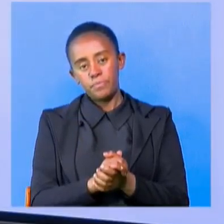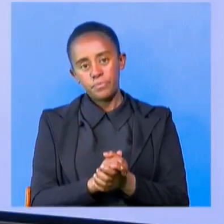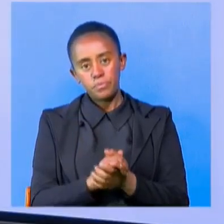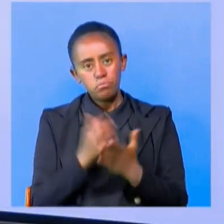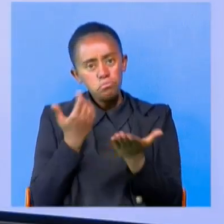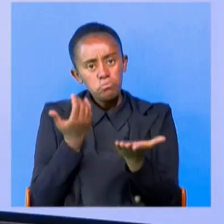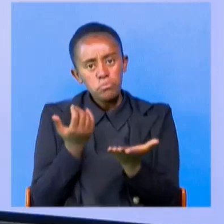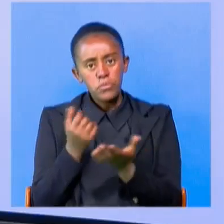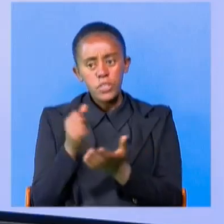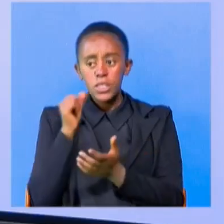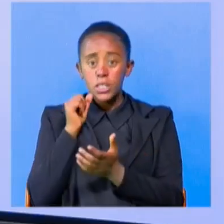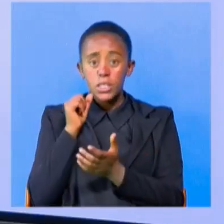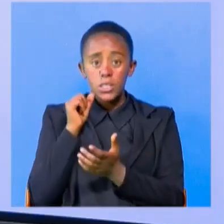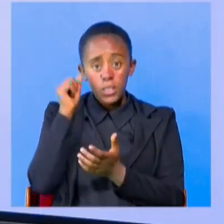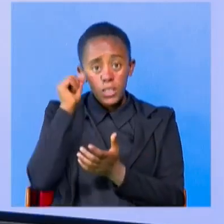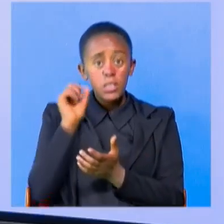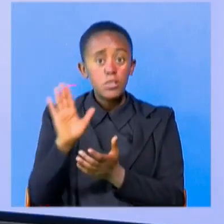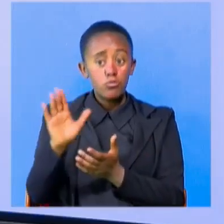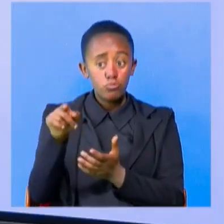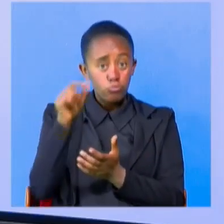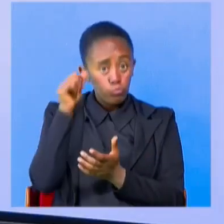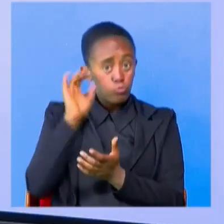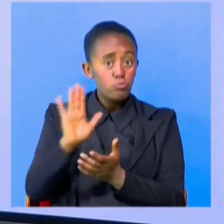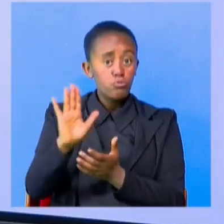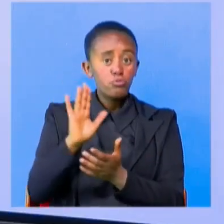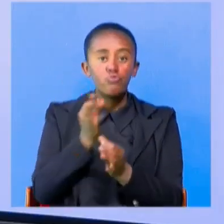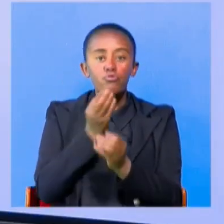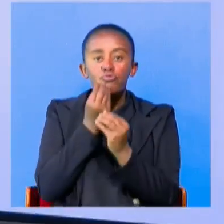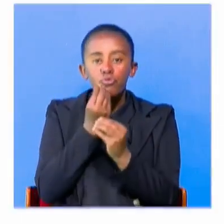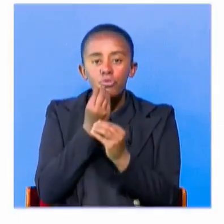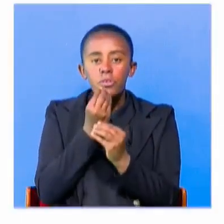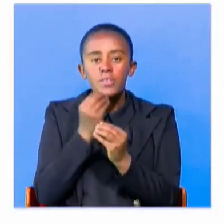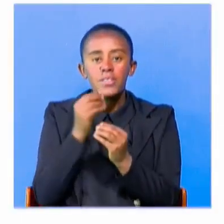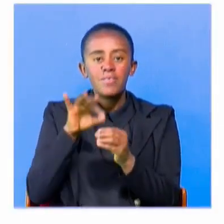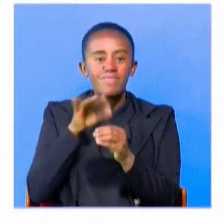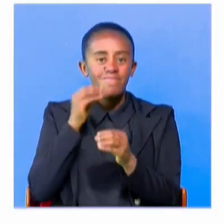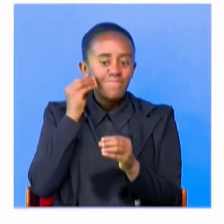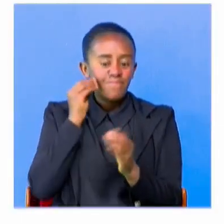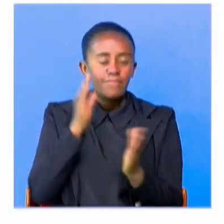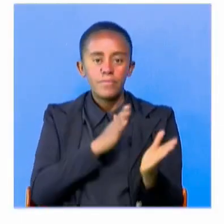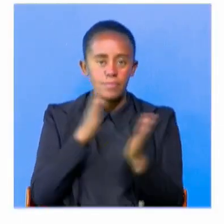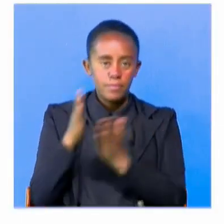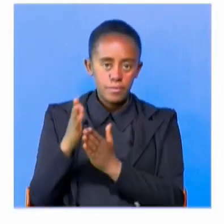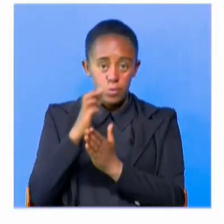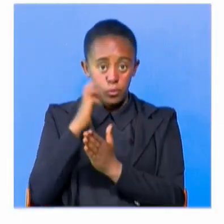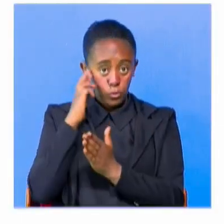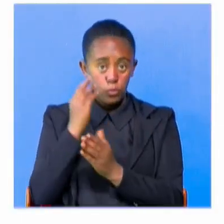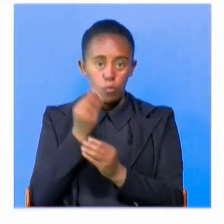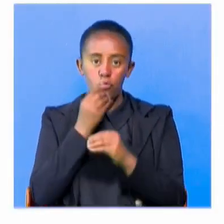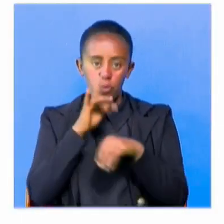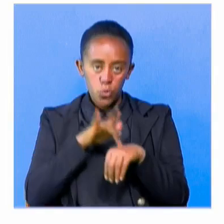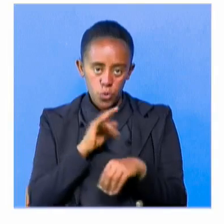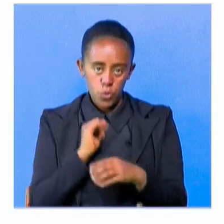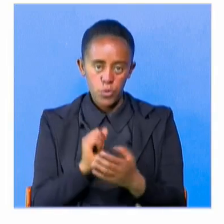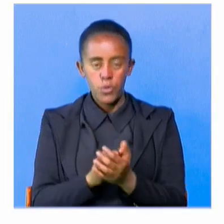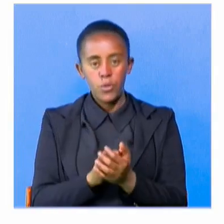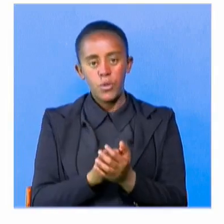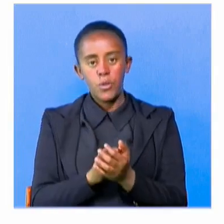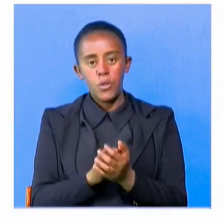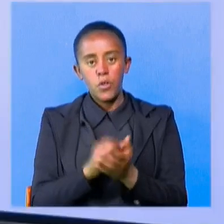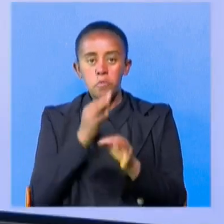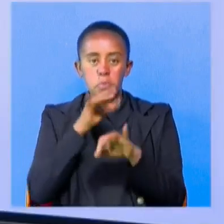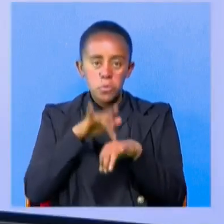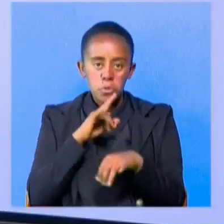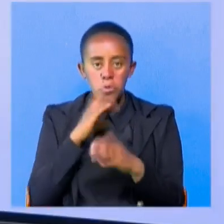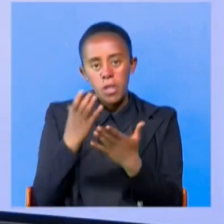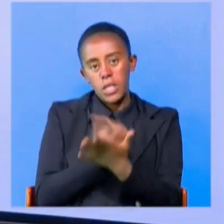His food is prepared in the kitchen. This is a passive voice. That's why, because food is uncountable noun, and then it